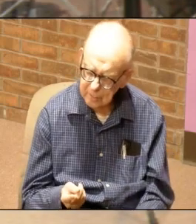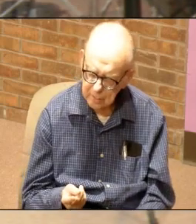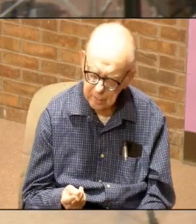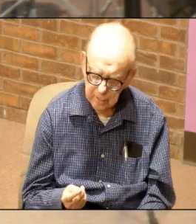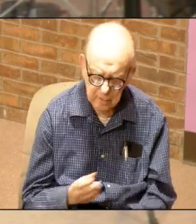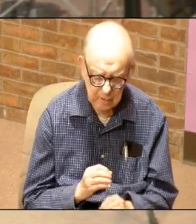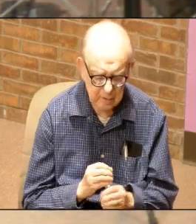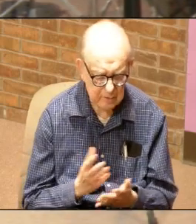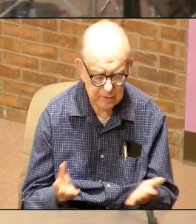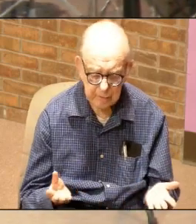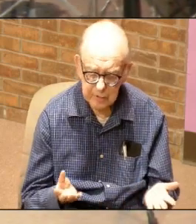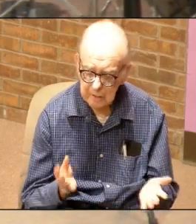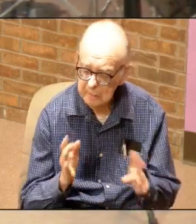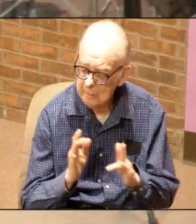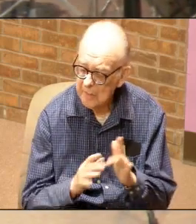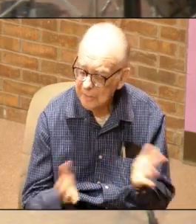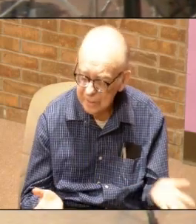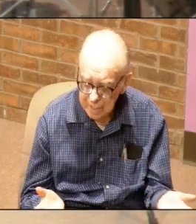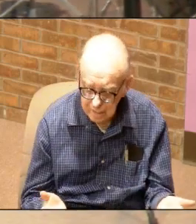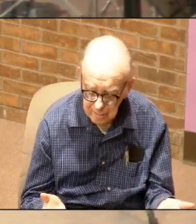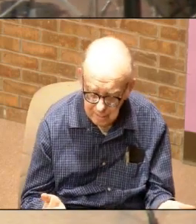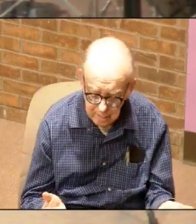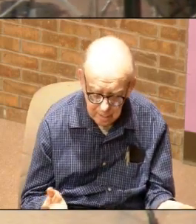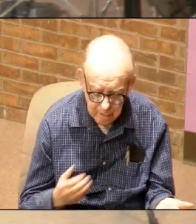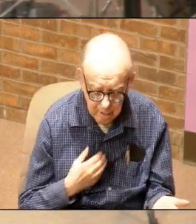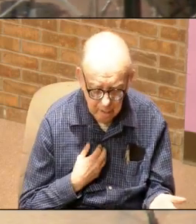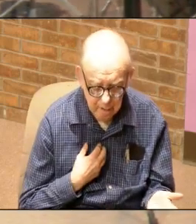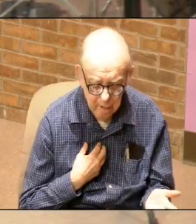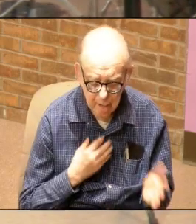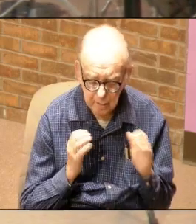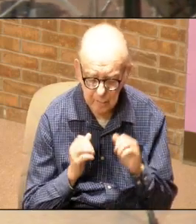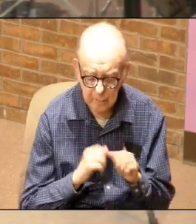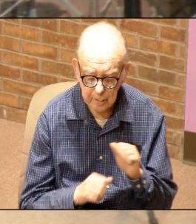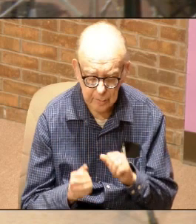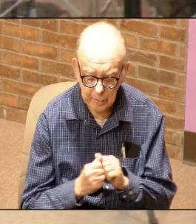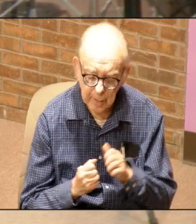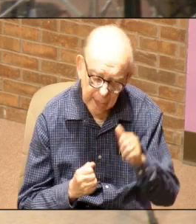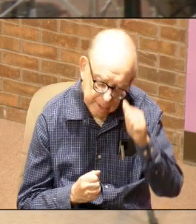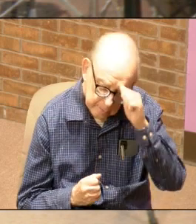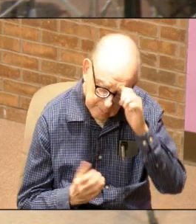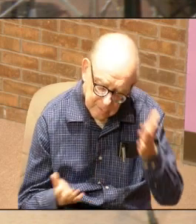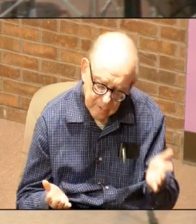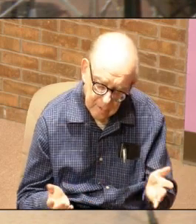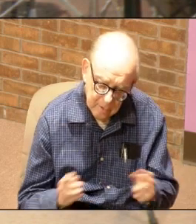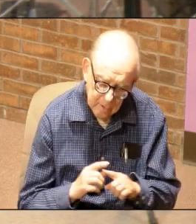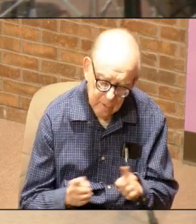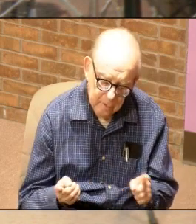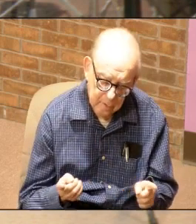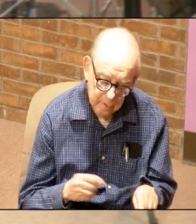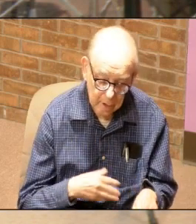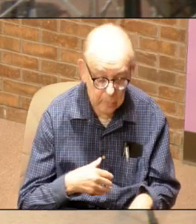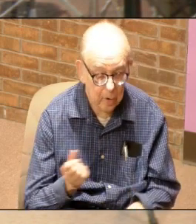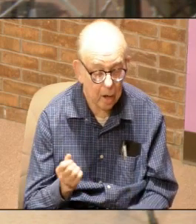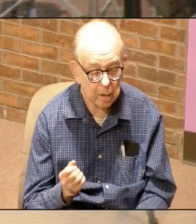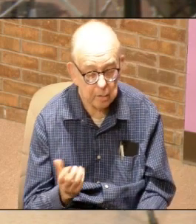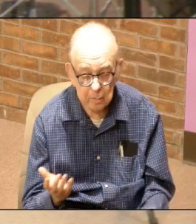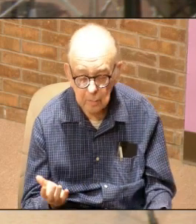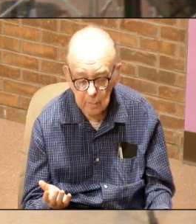there's something missing here. I've got a great relationship with Adam, but when I'm gone,